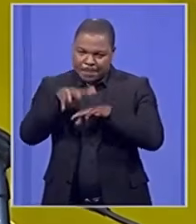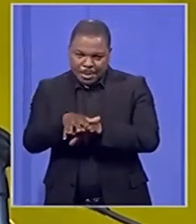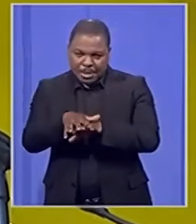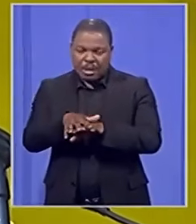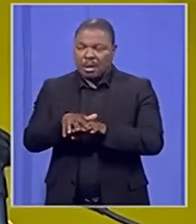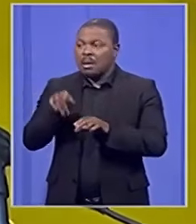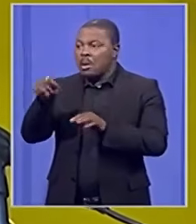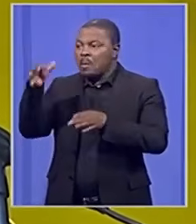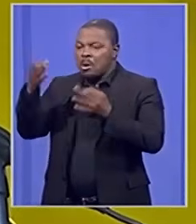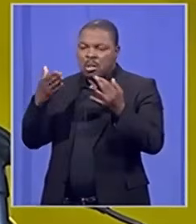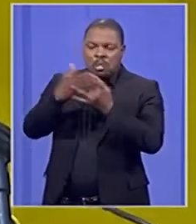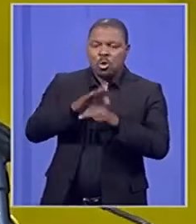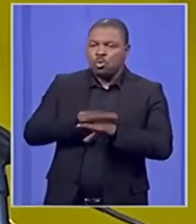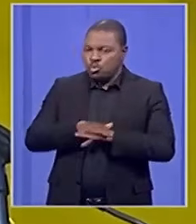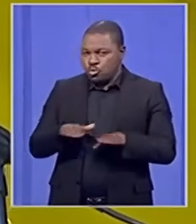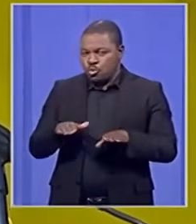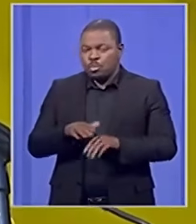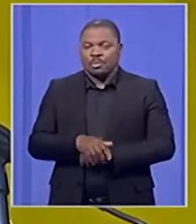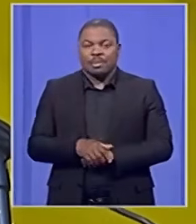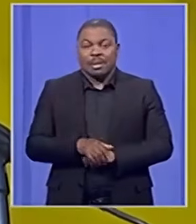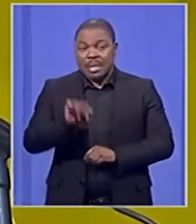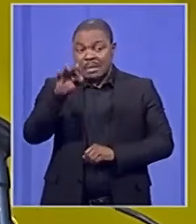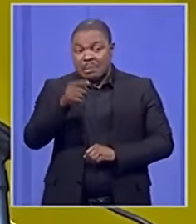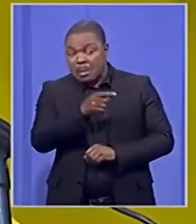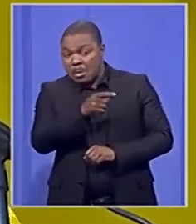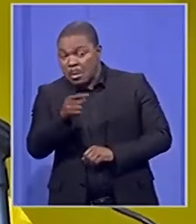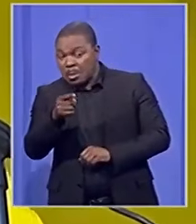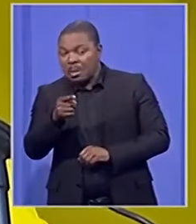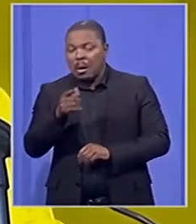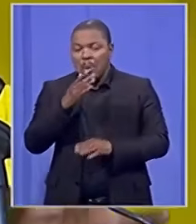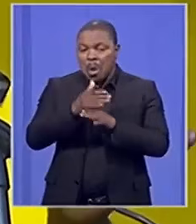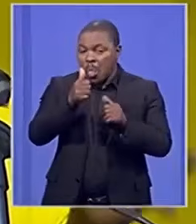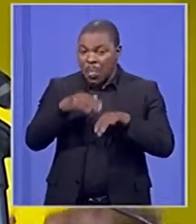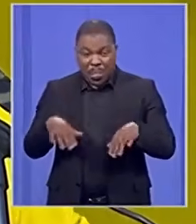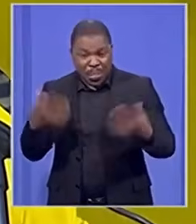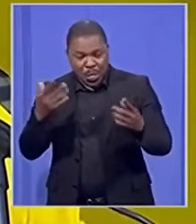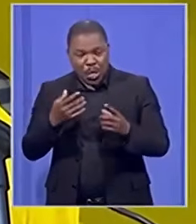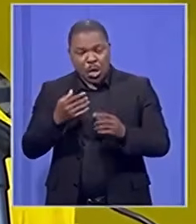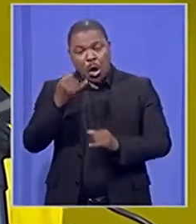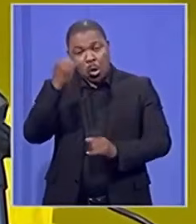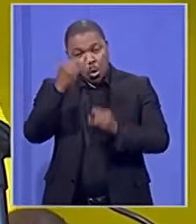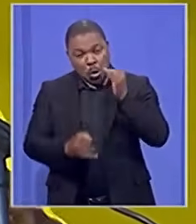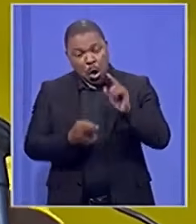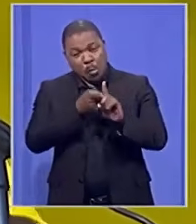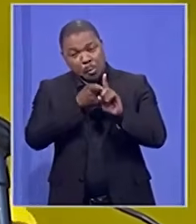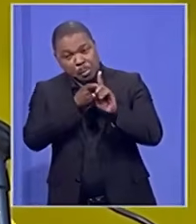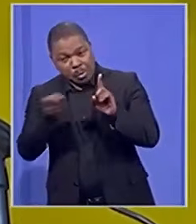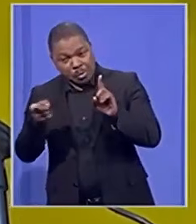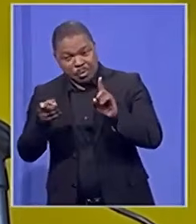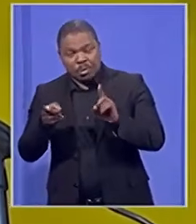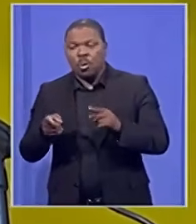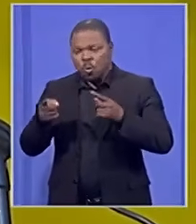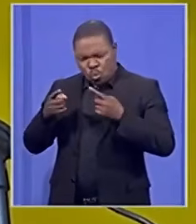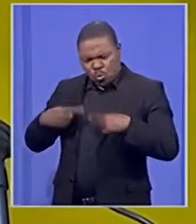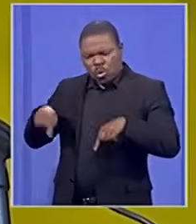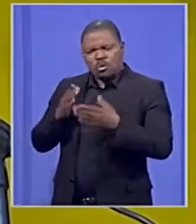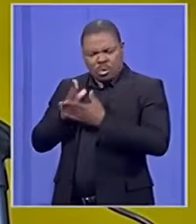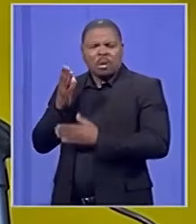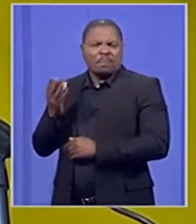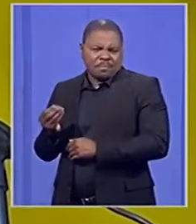political interference. And if they go wrong, if they do wrong things, we are all within our